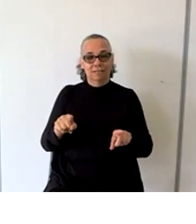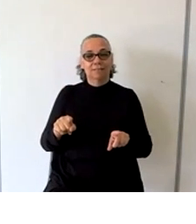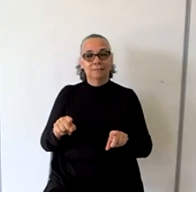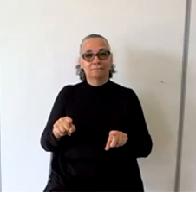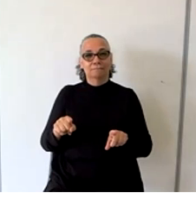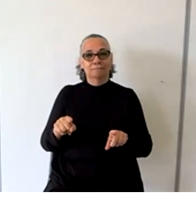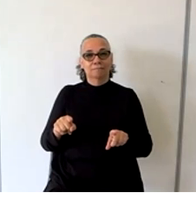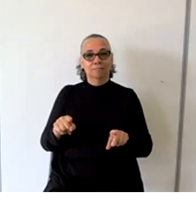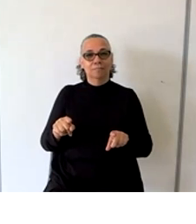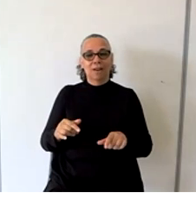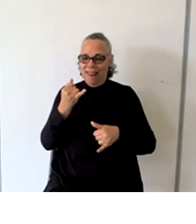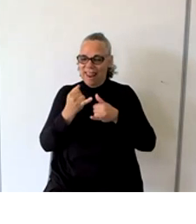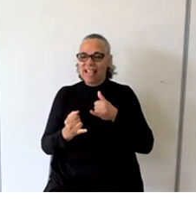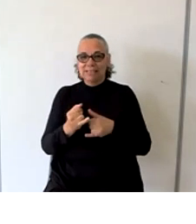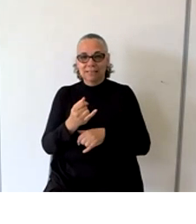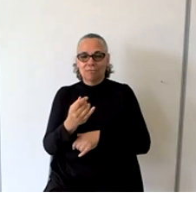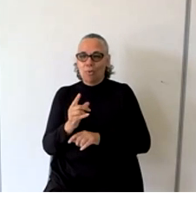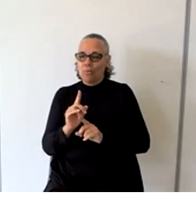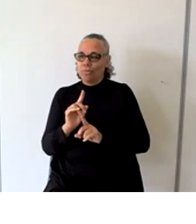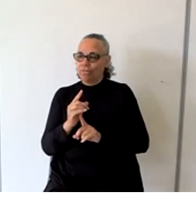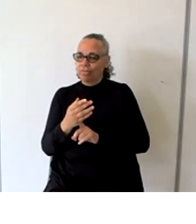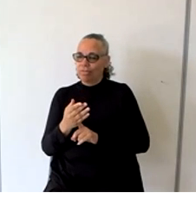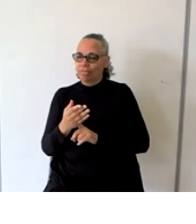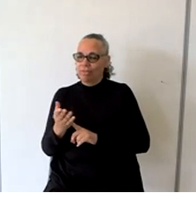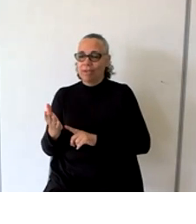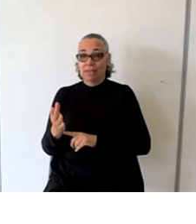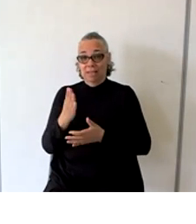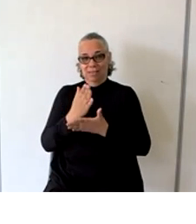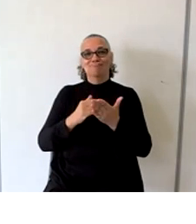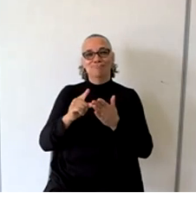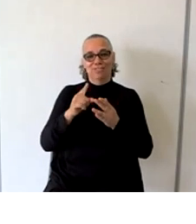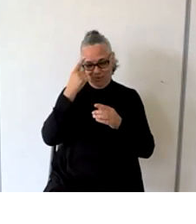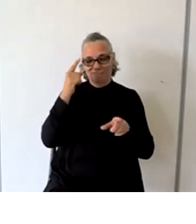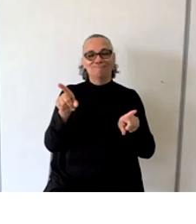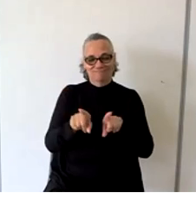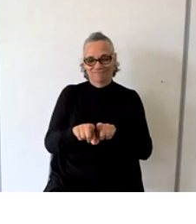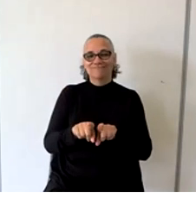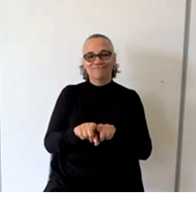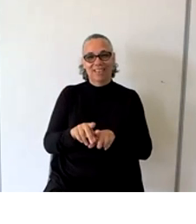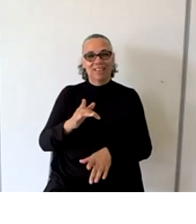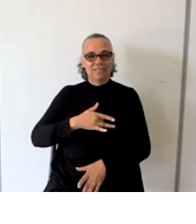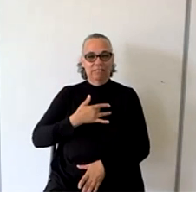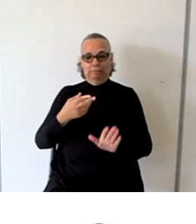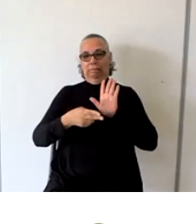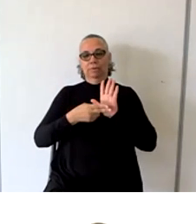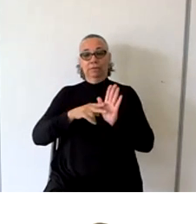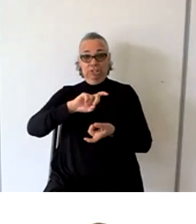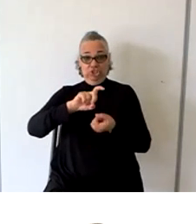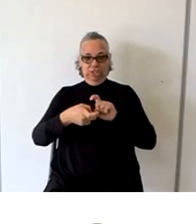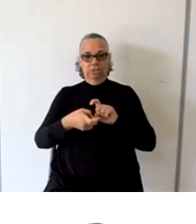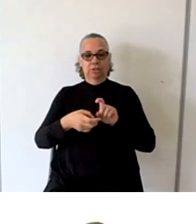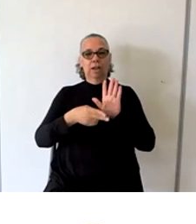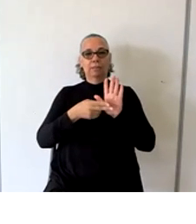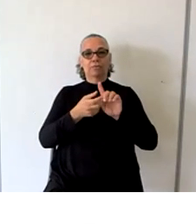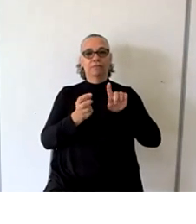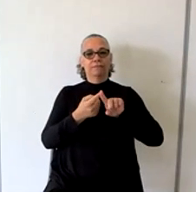The one last comment that I'm seeing here, someone agrees with you and thinks that the label of changing the label from disabled to